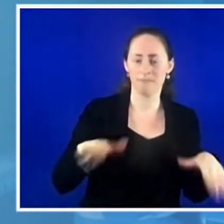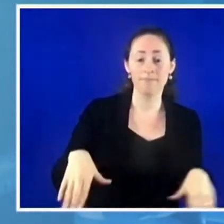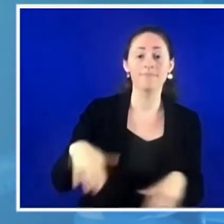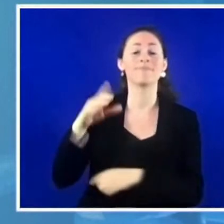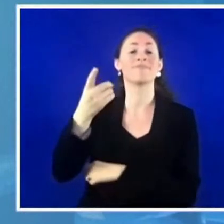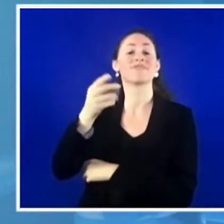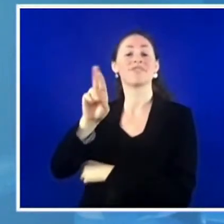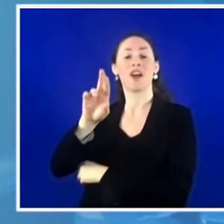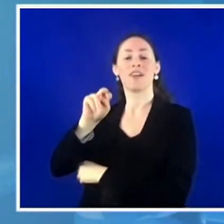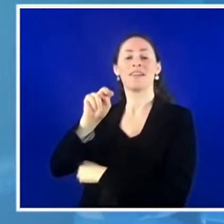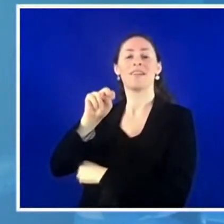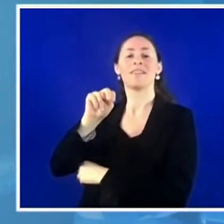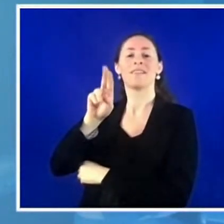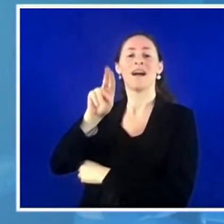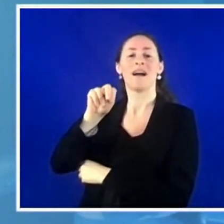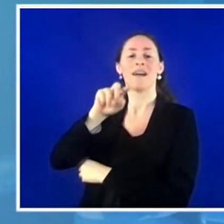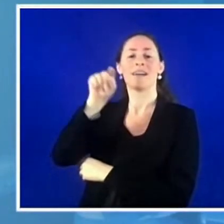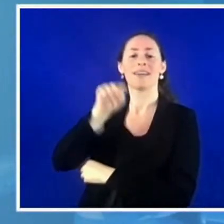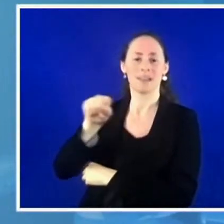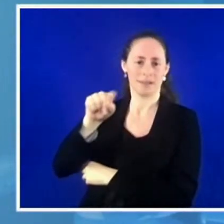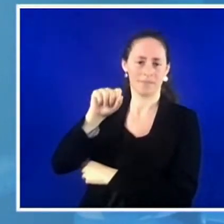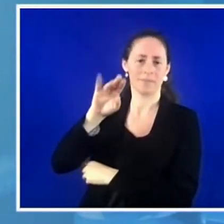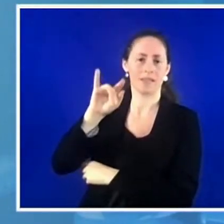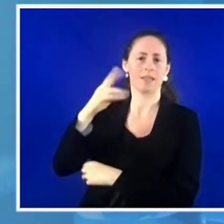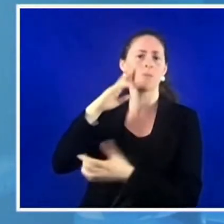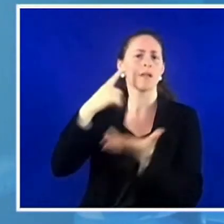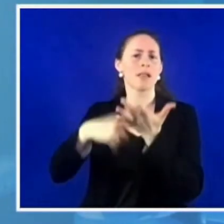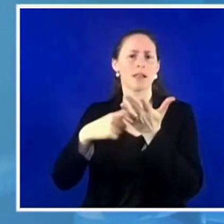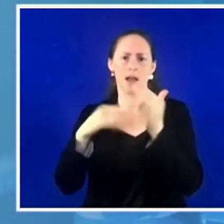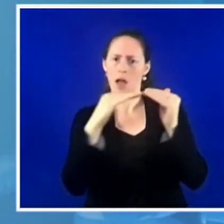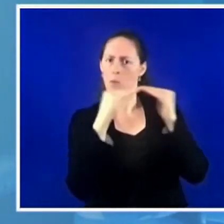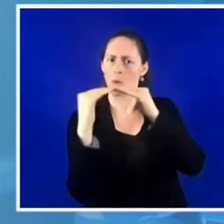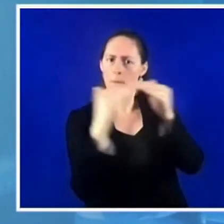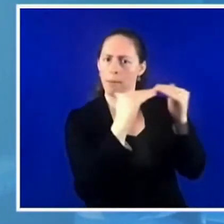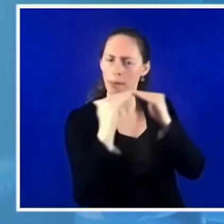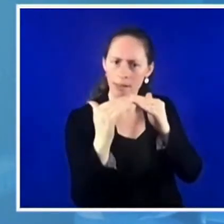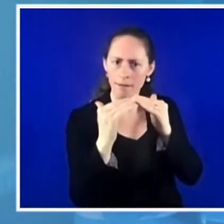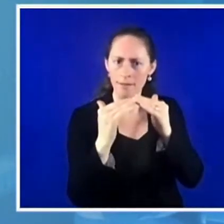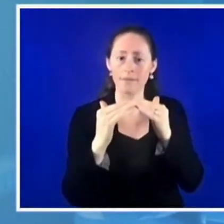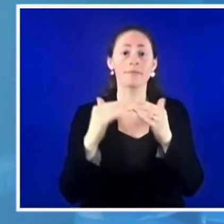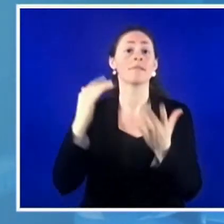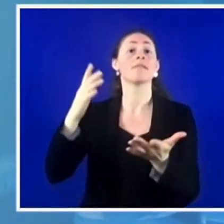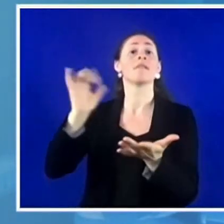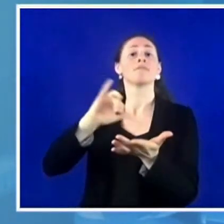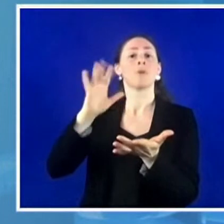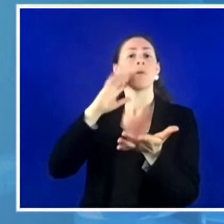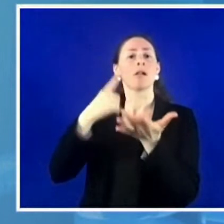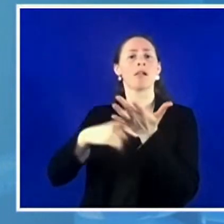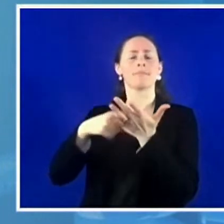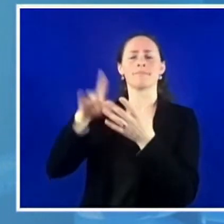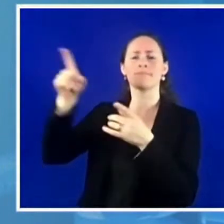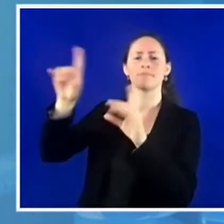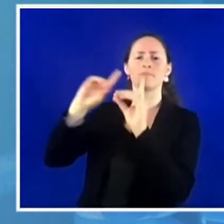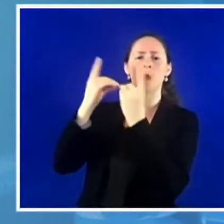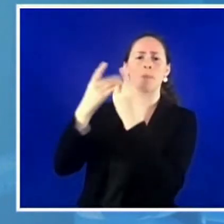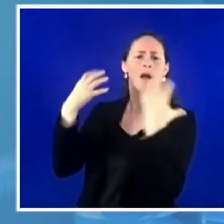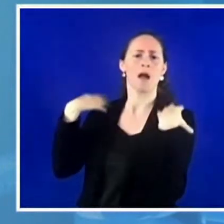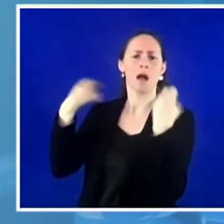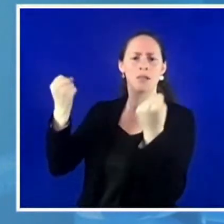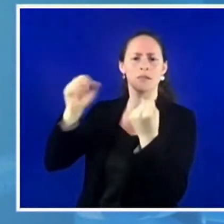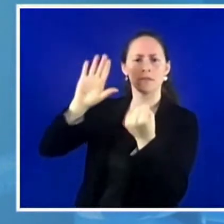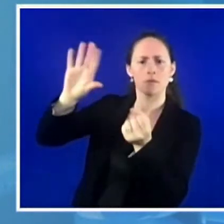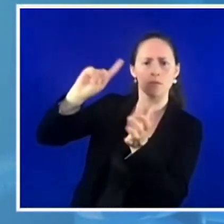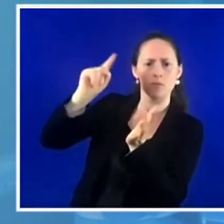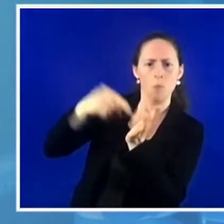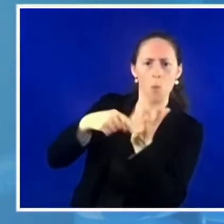And fifth, I'll be talking about the health department's role in ensuring that primary care offices have access to the vaccine. So with